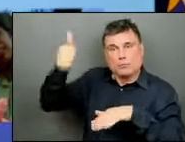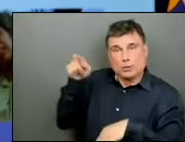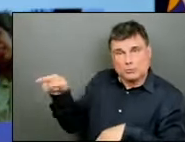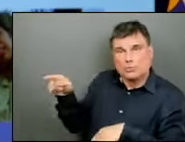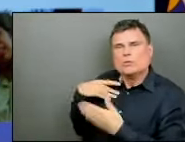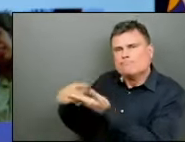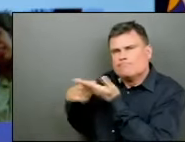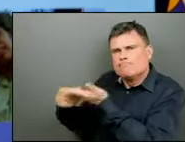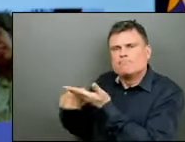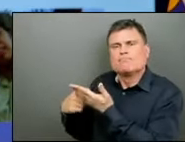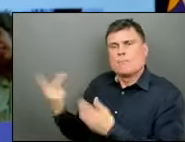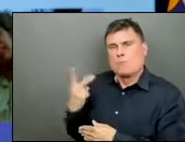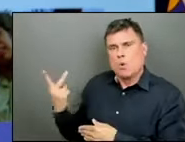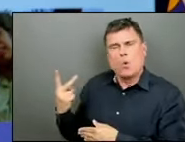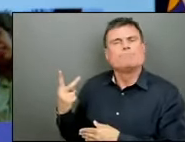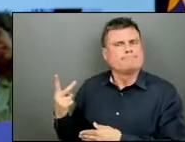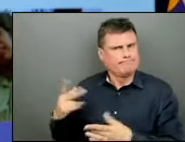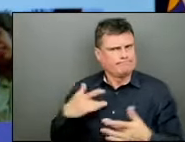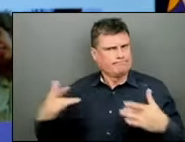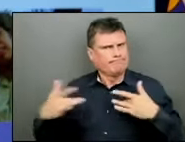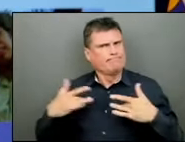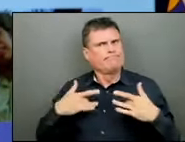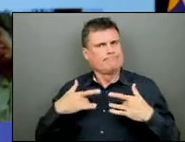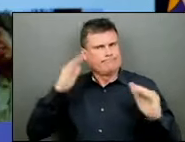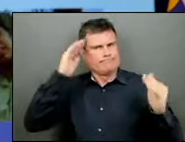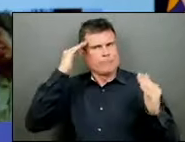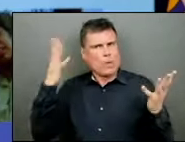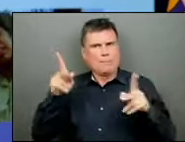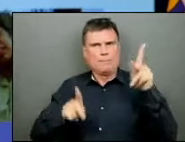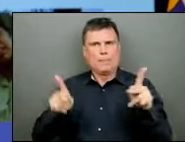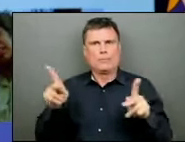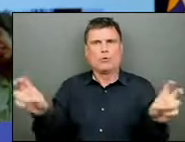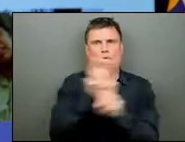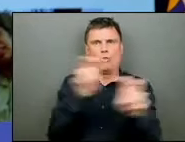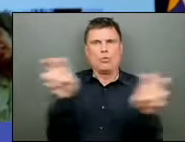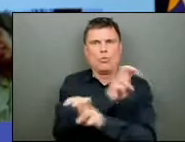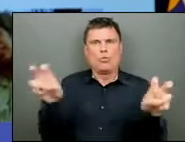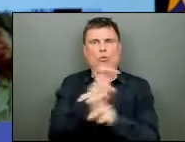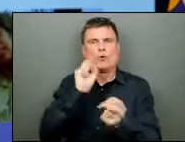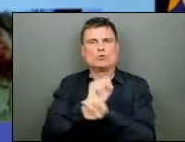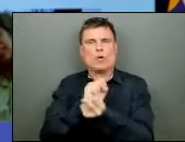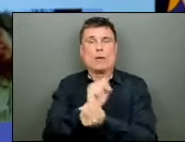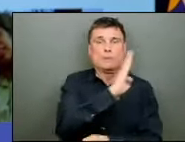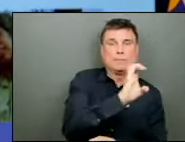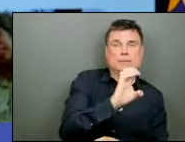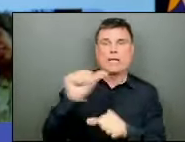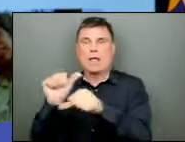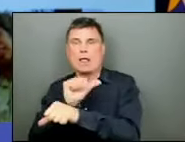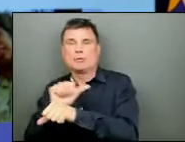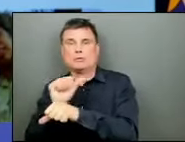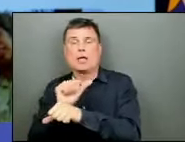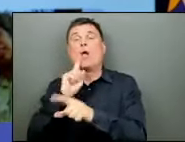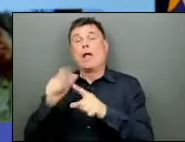both share mutually about people that come back and forth between Alberta and British Columbia, whether it be on essential travel or non-essential